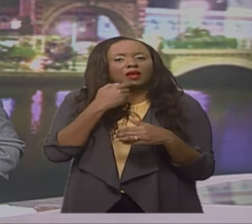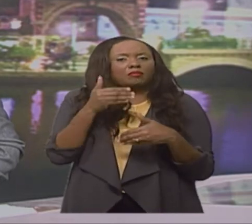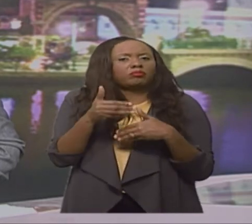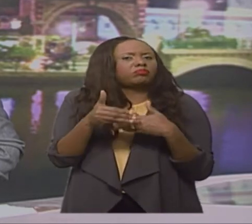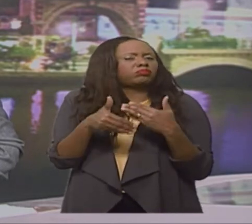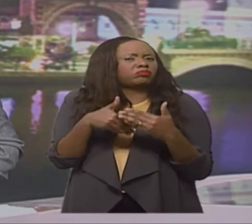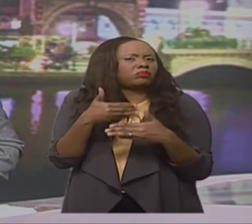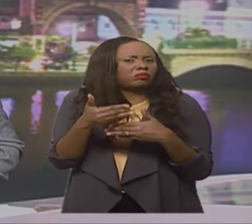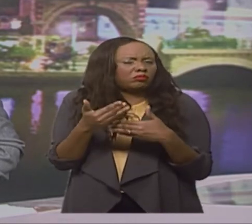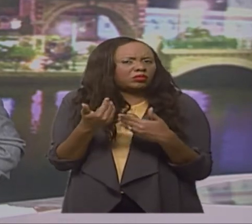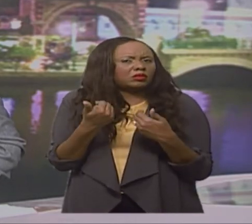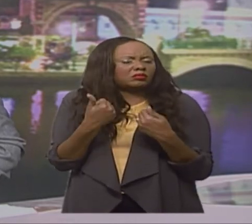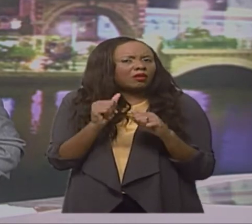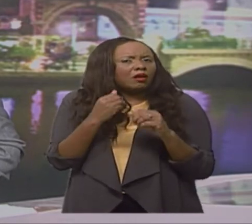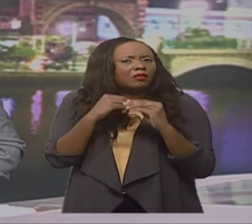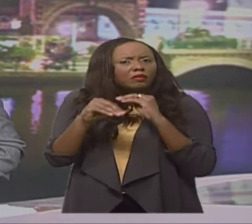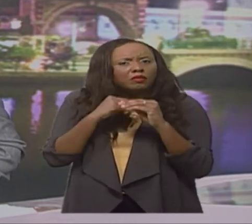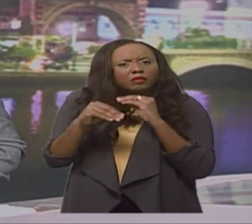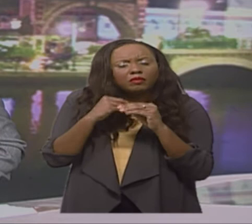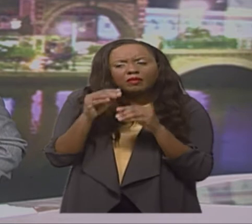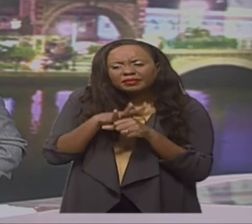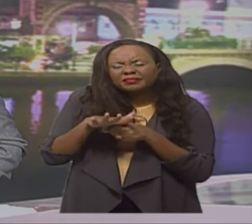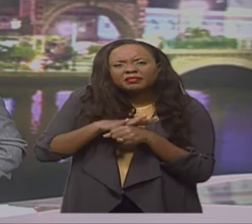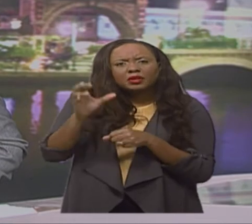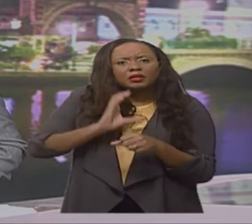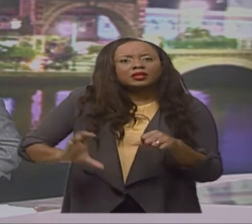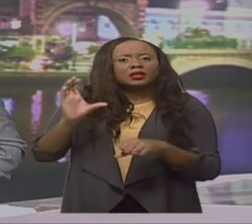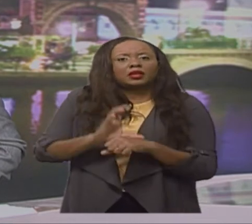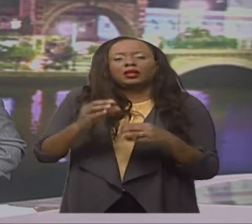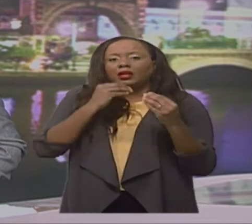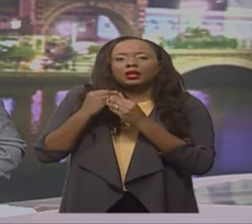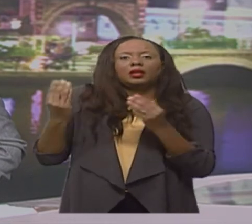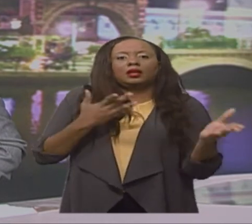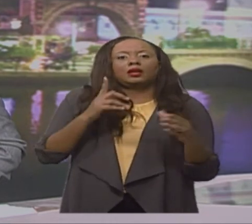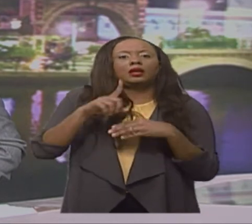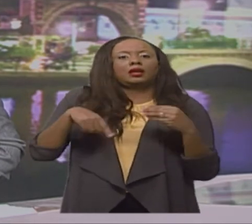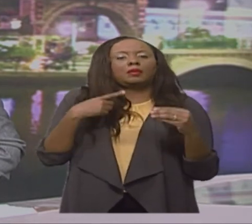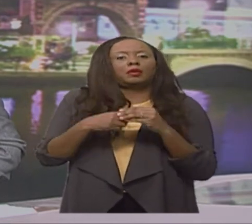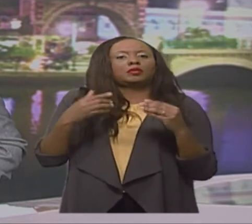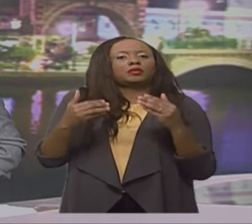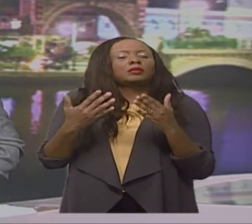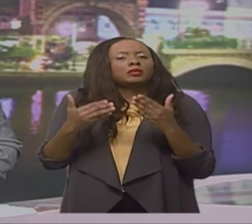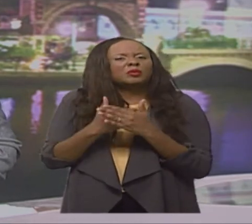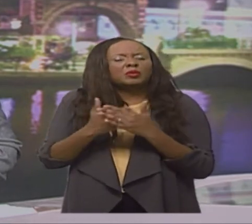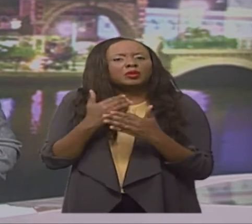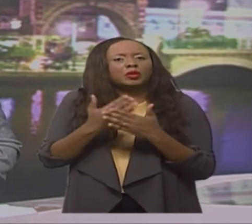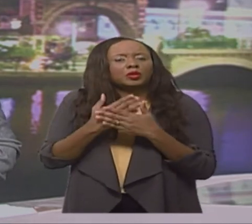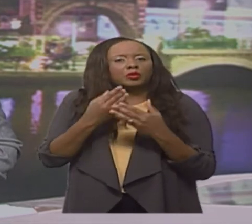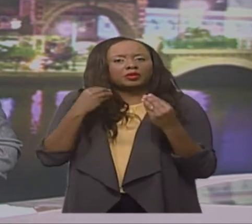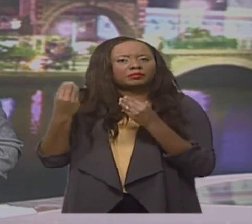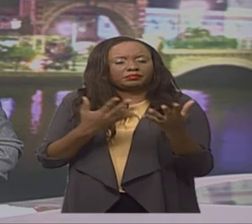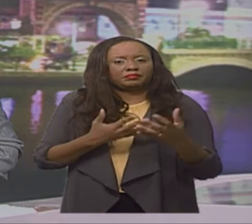sewage mains along the south coast. Today, the BWA updated the media on its 3 newly dug boreholes. Leanne Phillips has